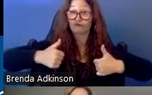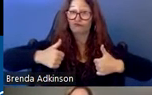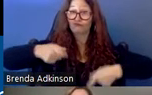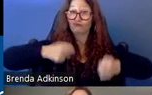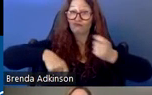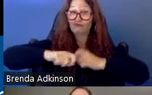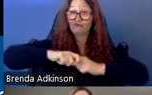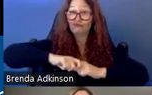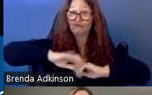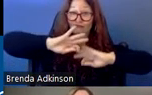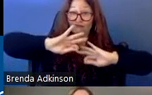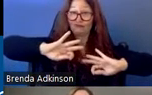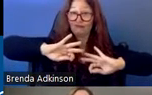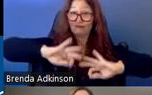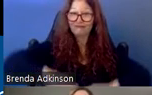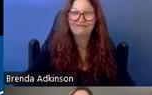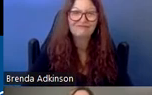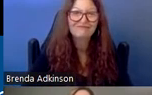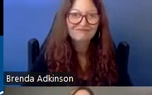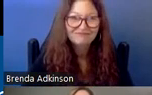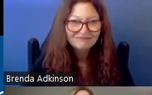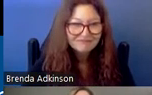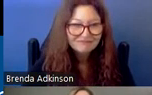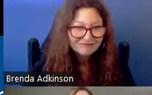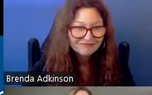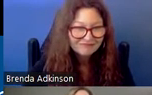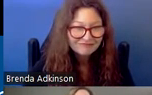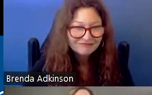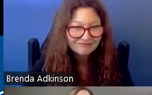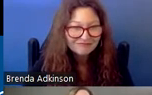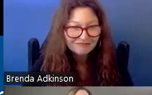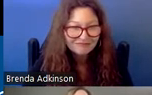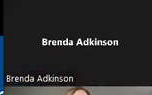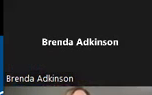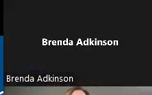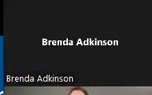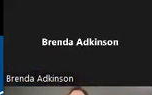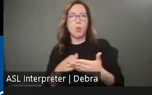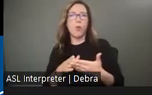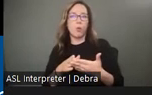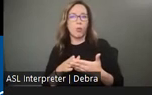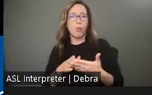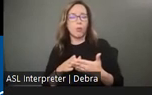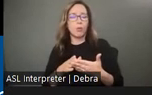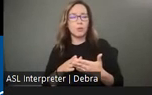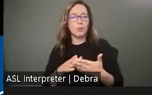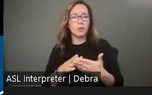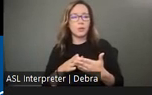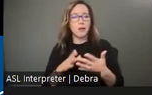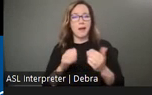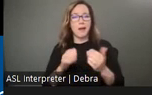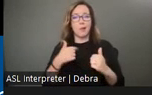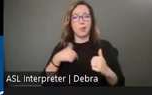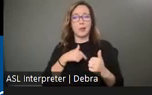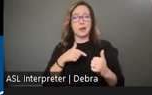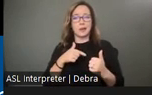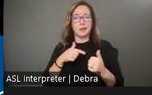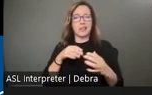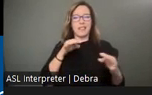So again, survivor focus groups were a big part, and they remain a big part of how we get feedback on